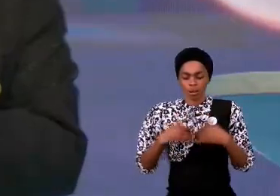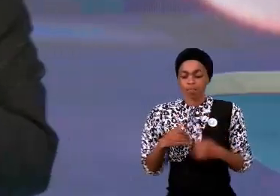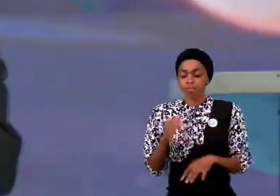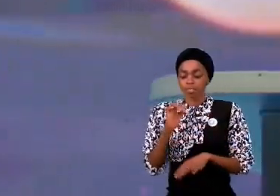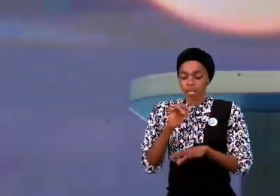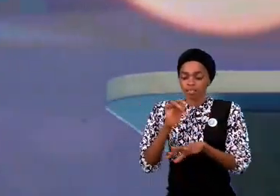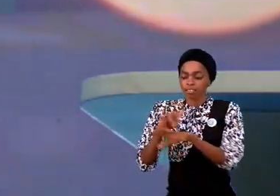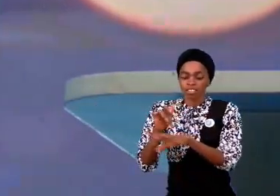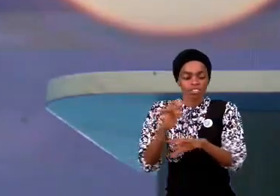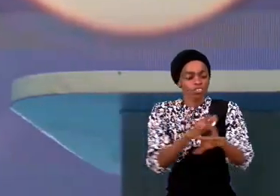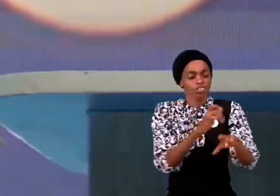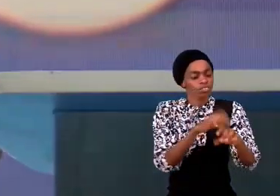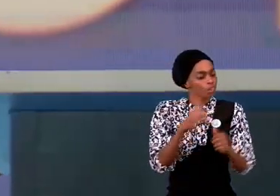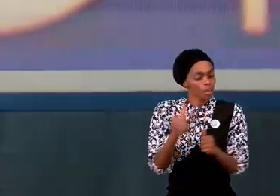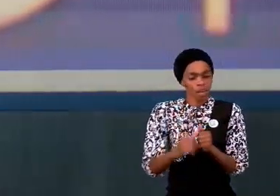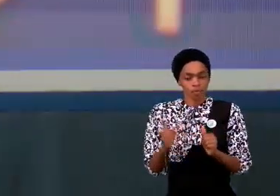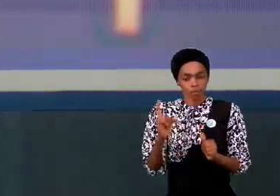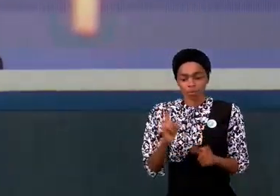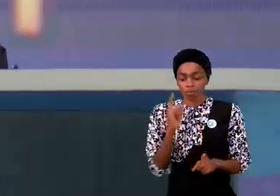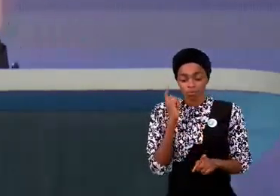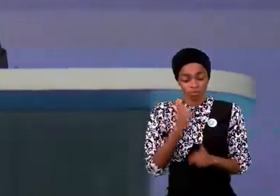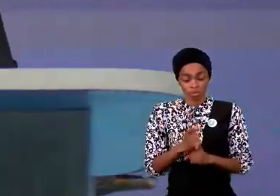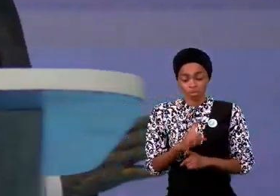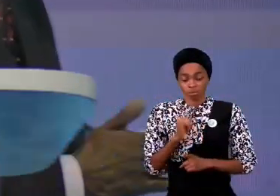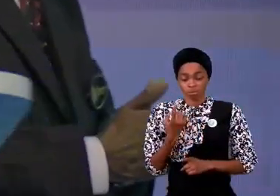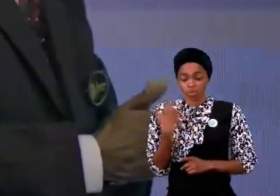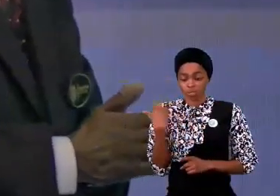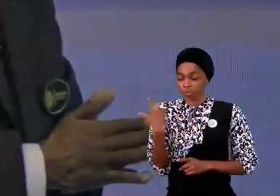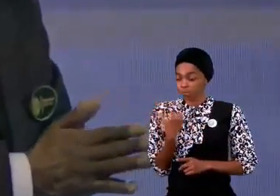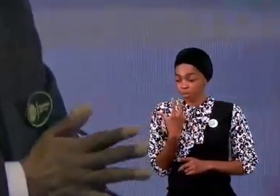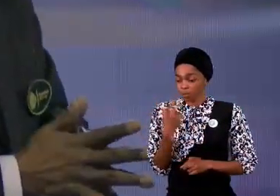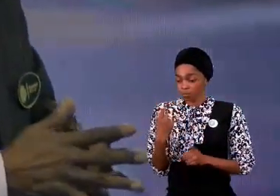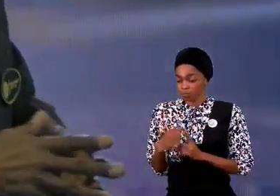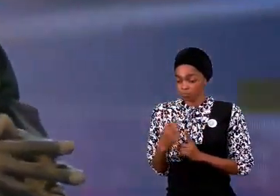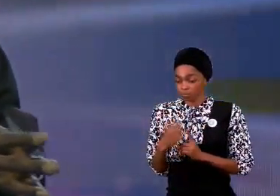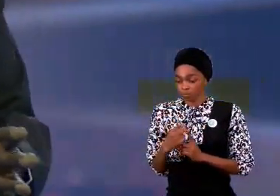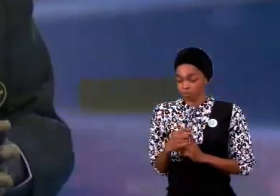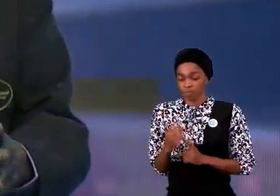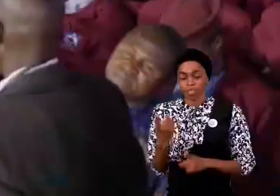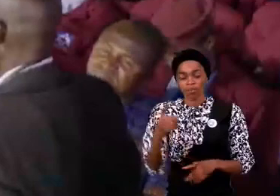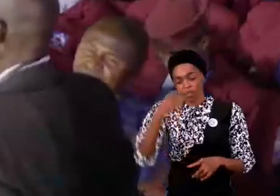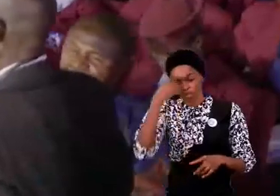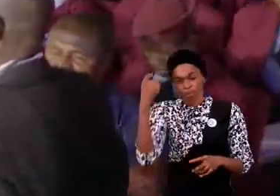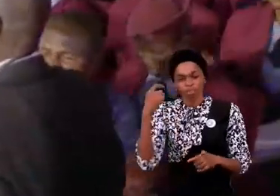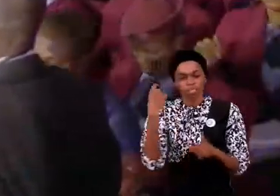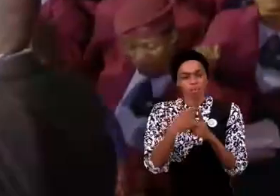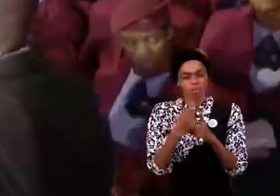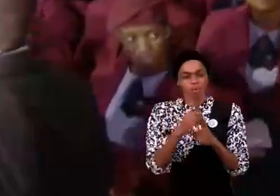mighty. In your life tonight, the words you are hearing will be mighty.